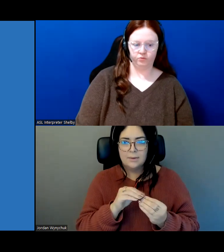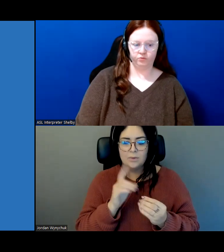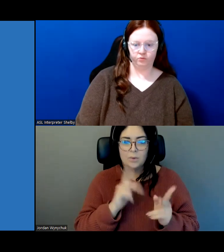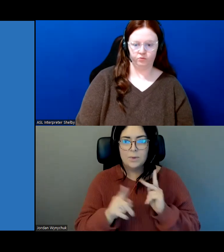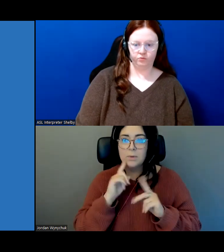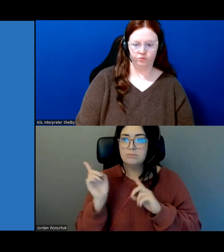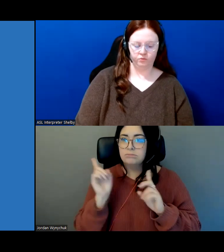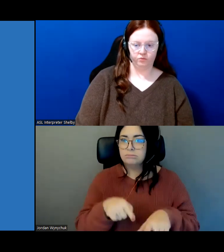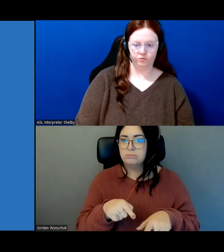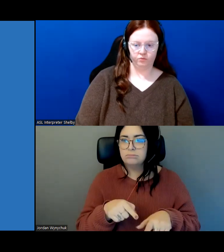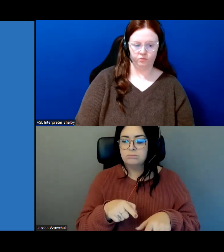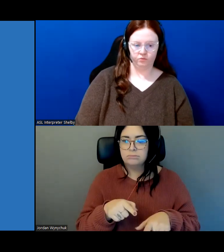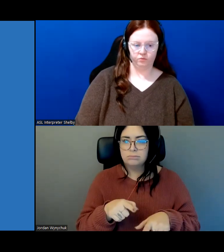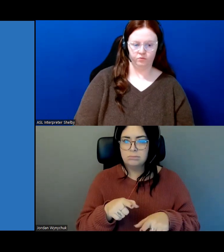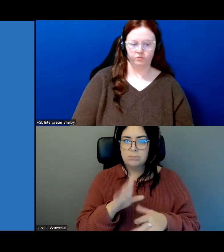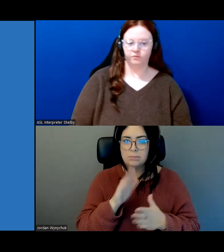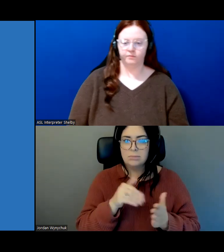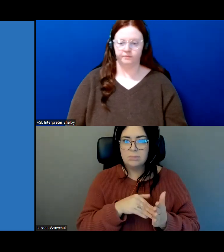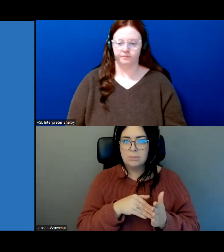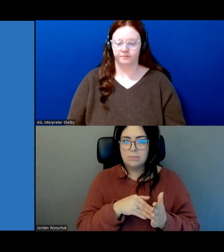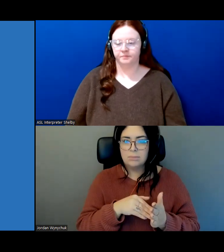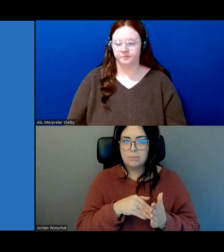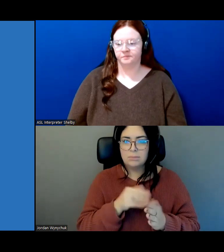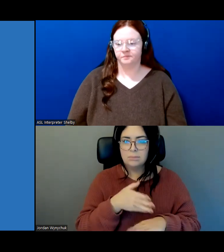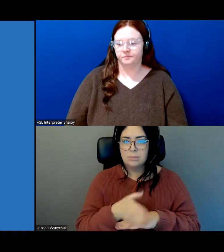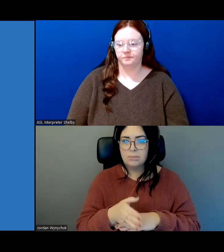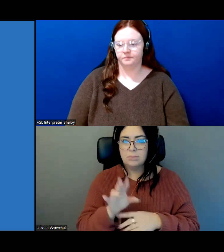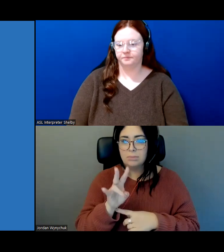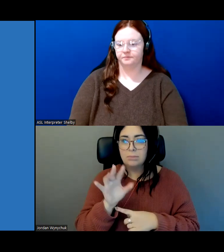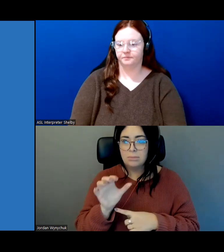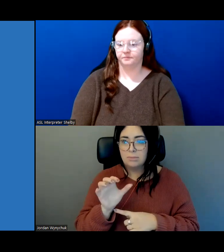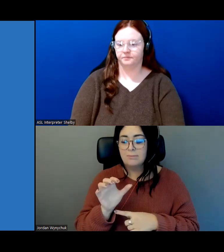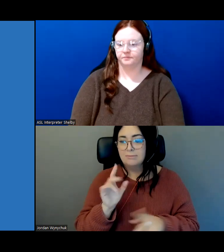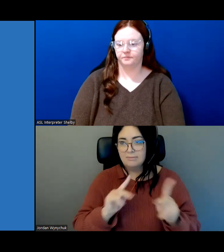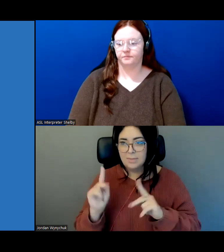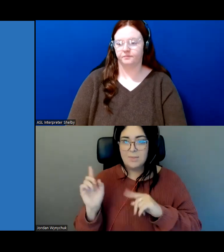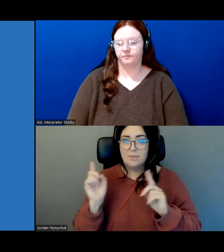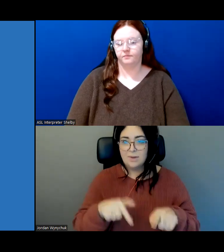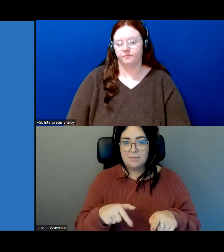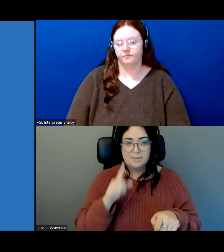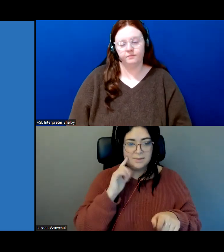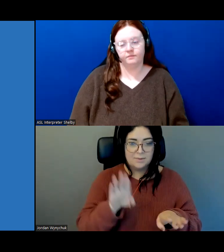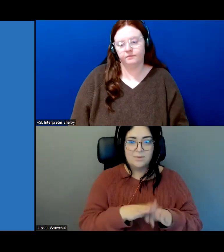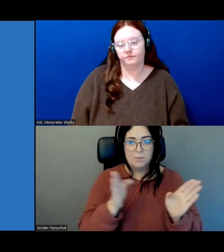drop-ins. So folks that drop into the center, we've had over 700 drop-ins since we've